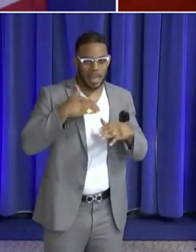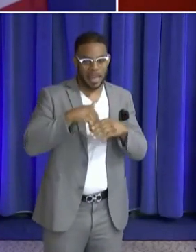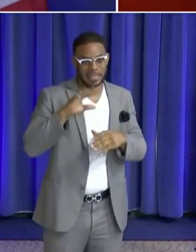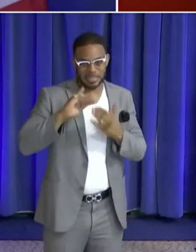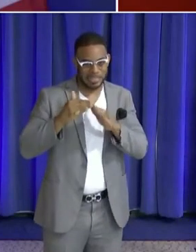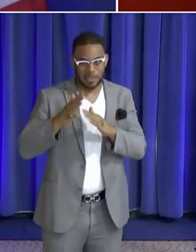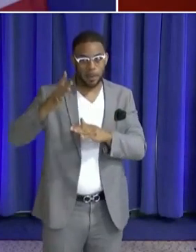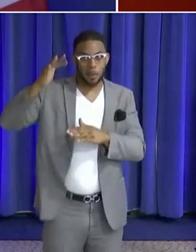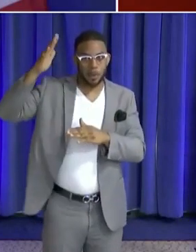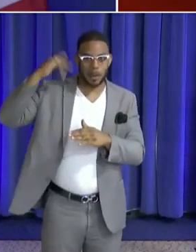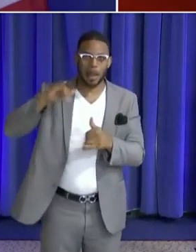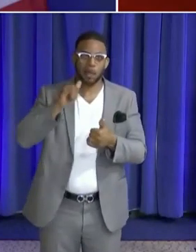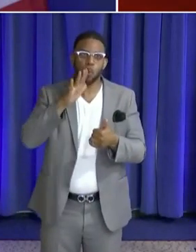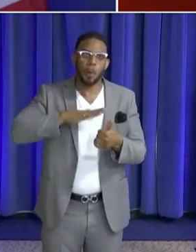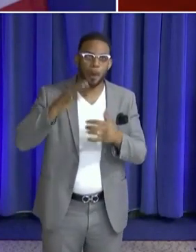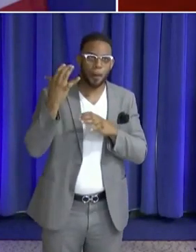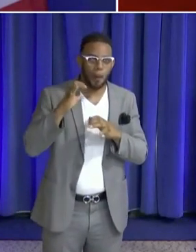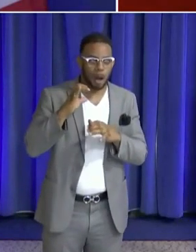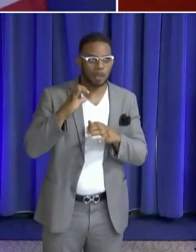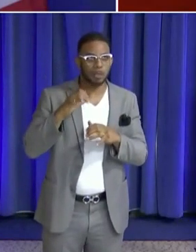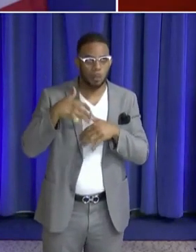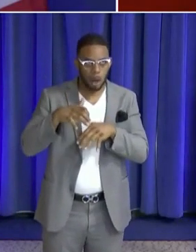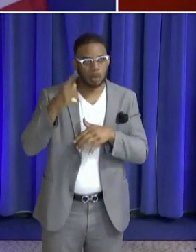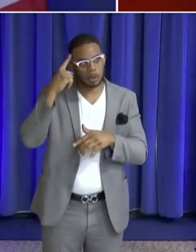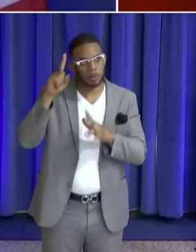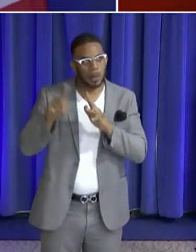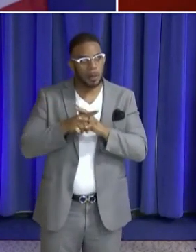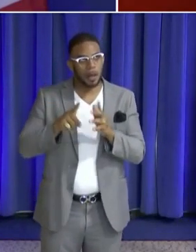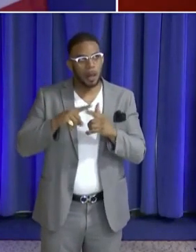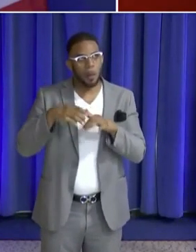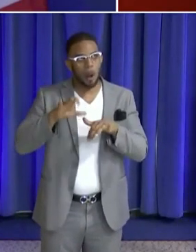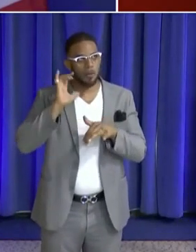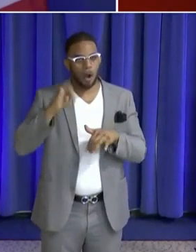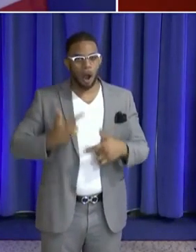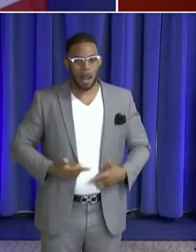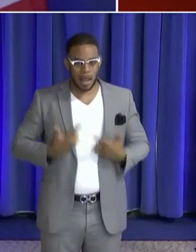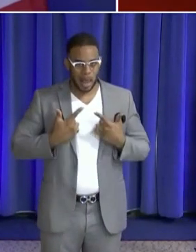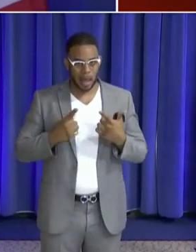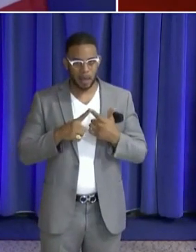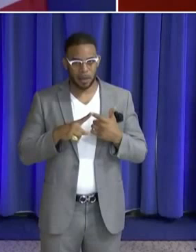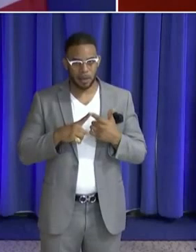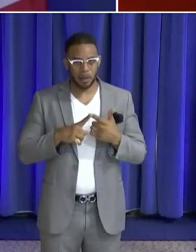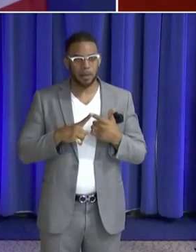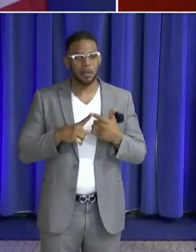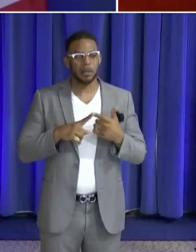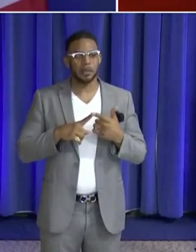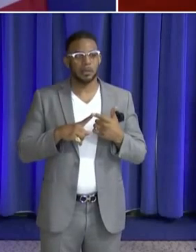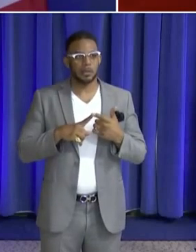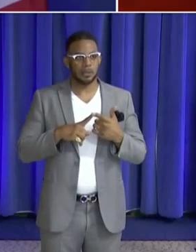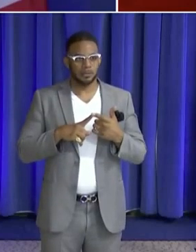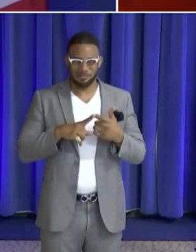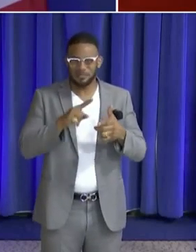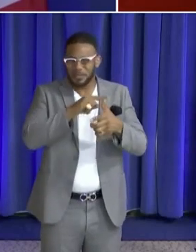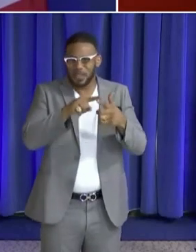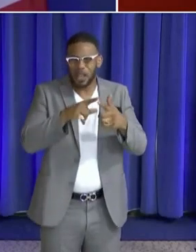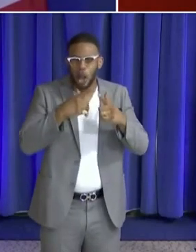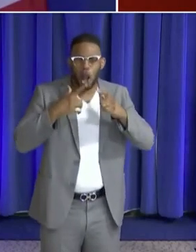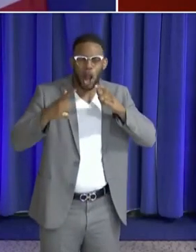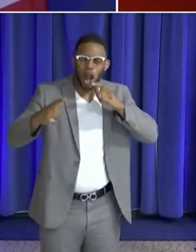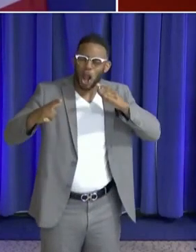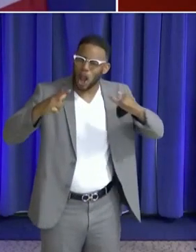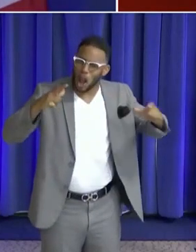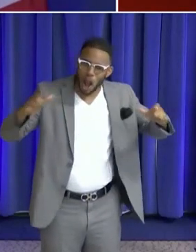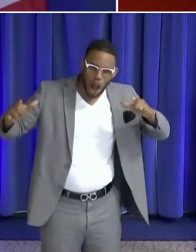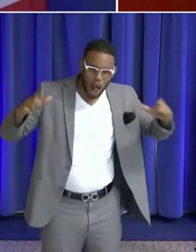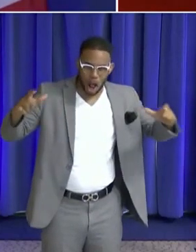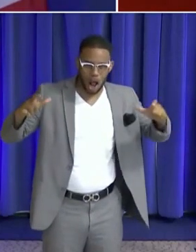city. The Women's March comes to mind. The March for Our Lives comes to mind. These large,